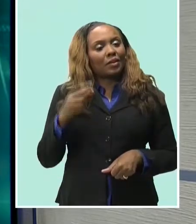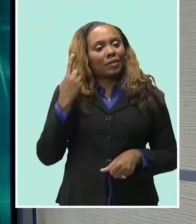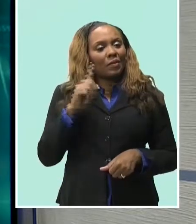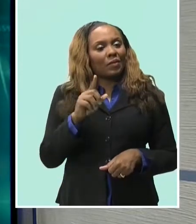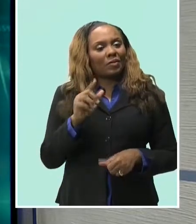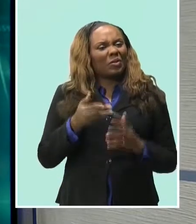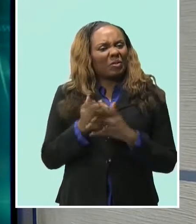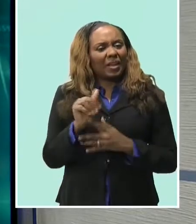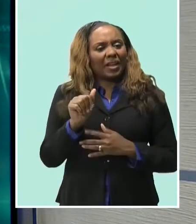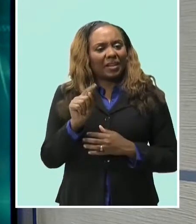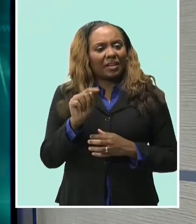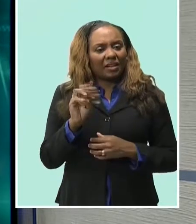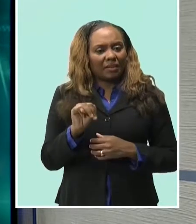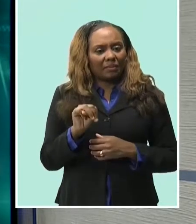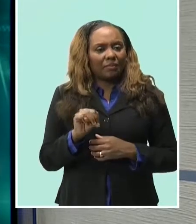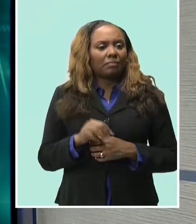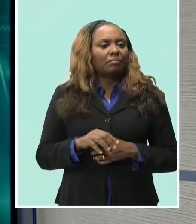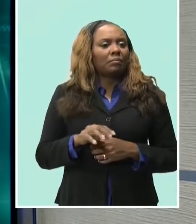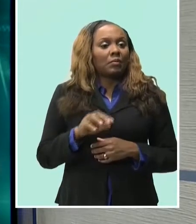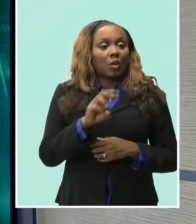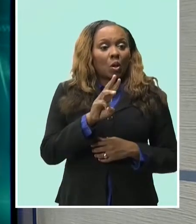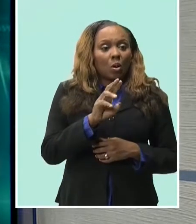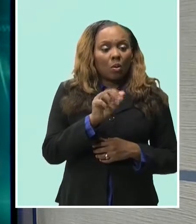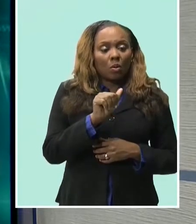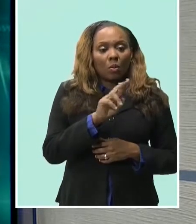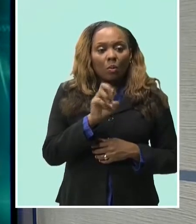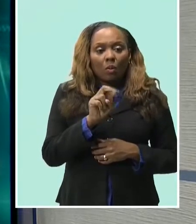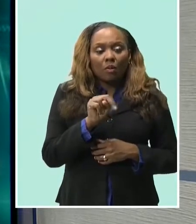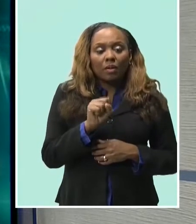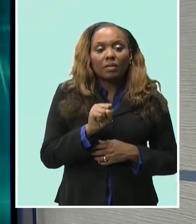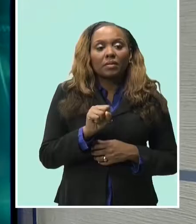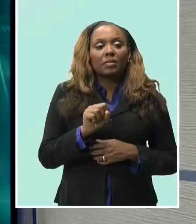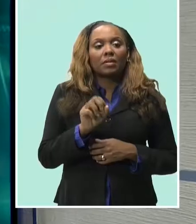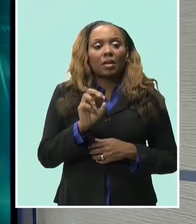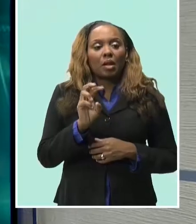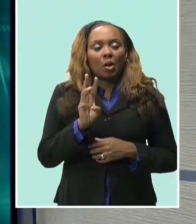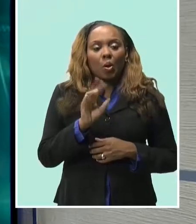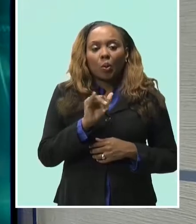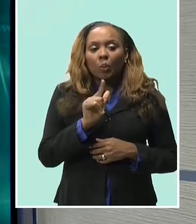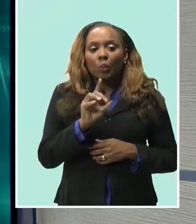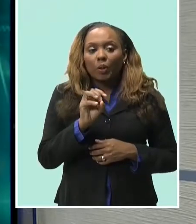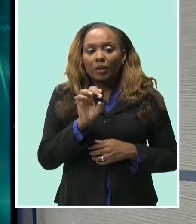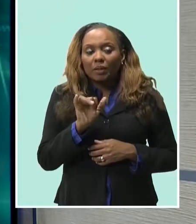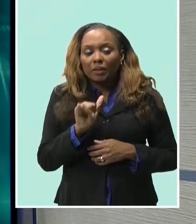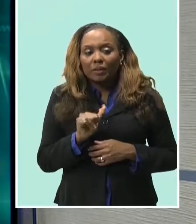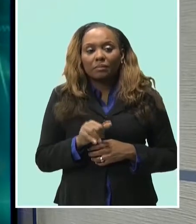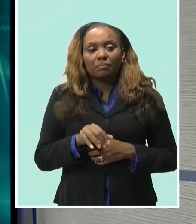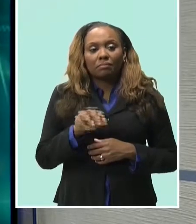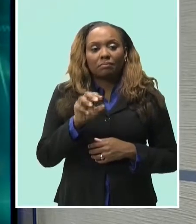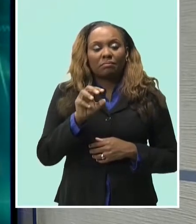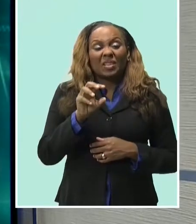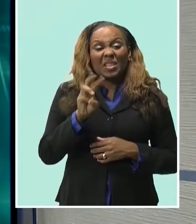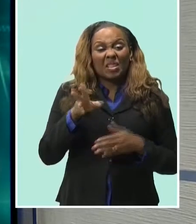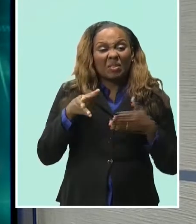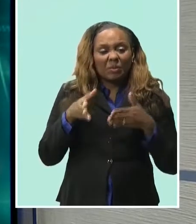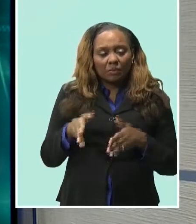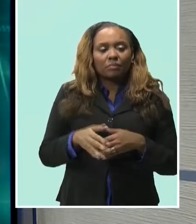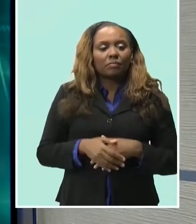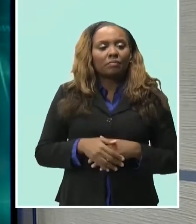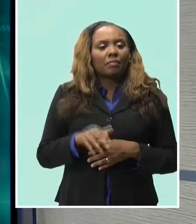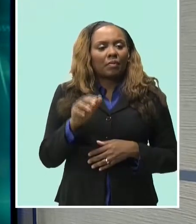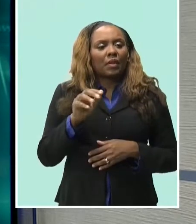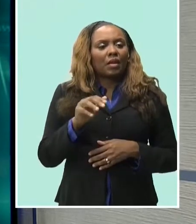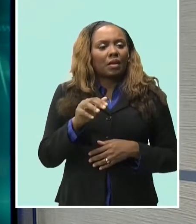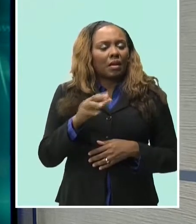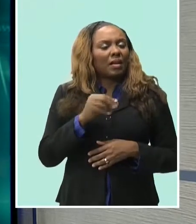Six Roads, Warrens and Wildy. The bank's customers have also been asked to note that while the ATM deposit service has resumed at these